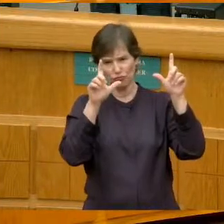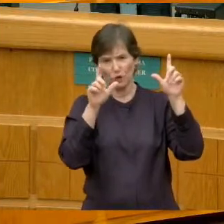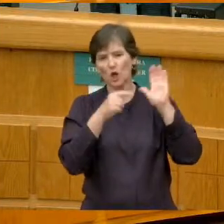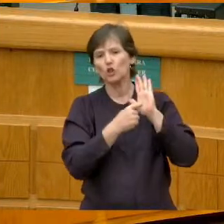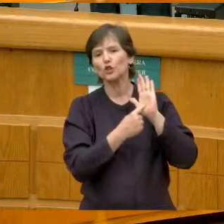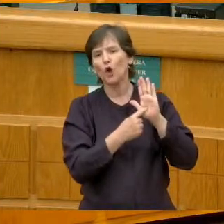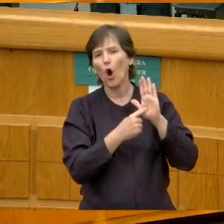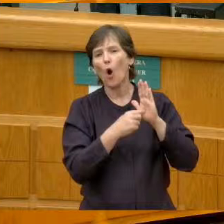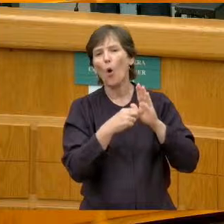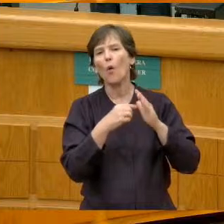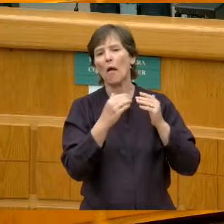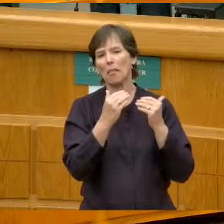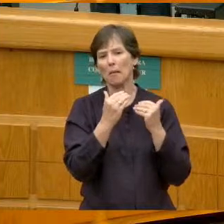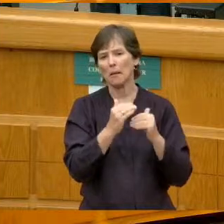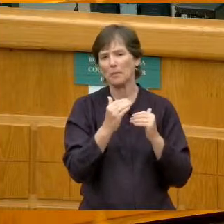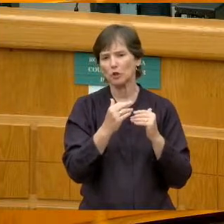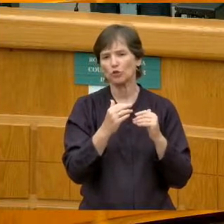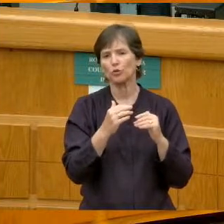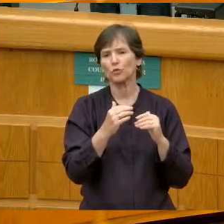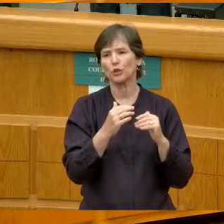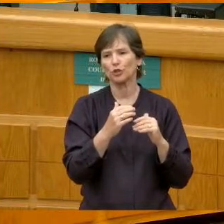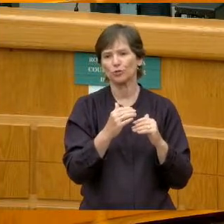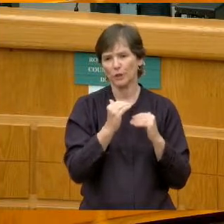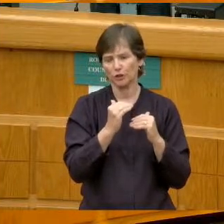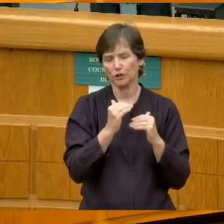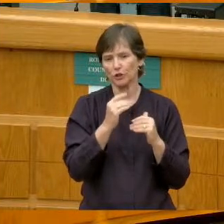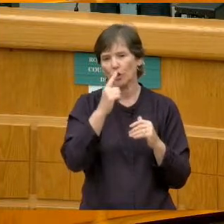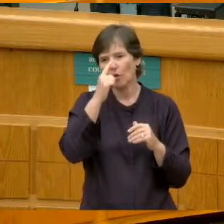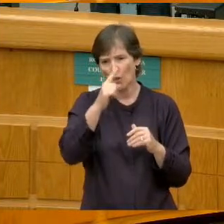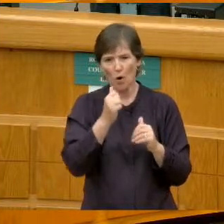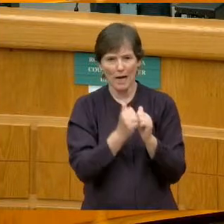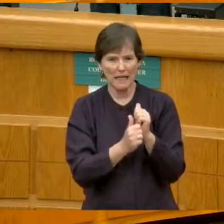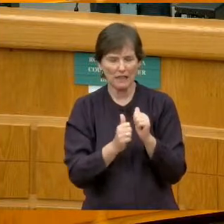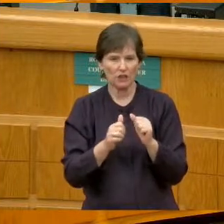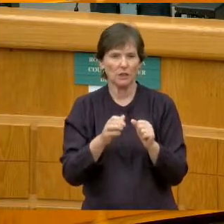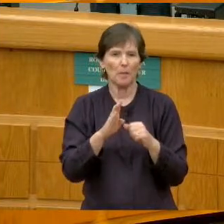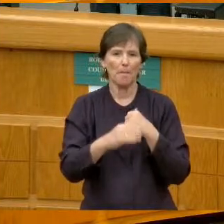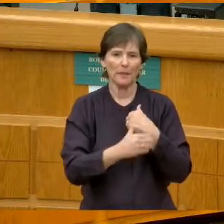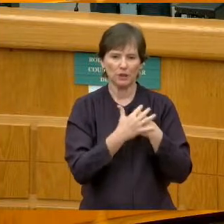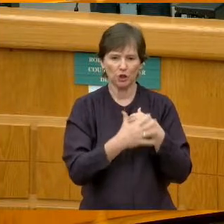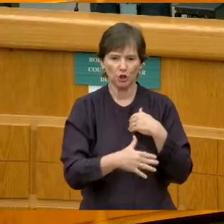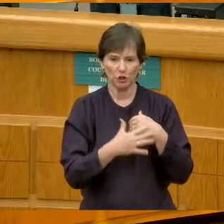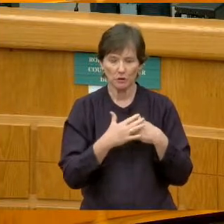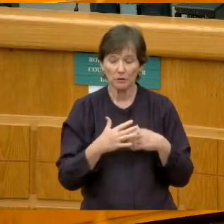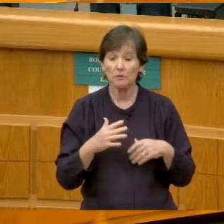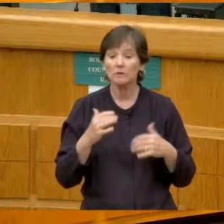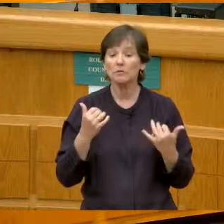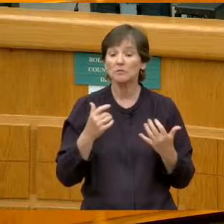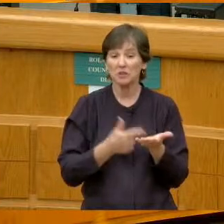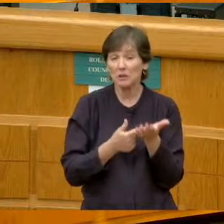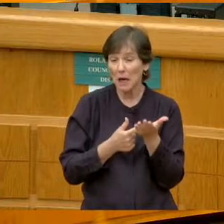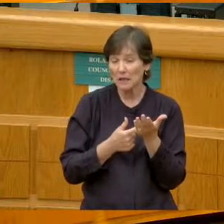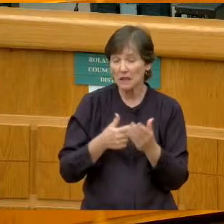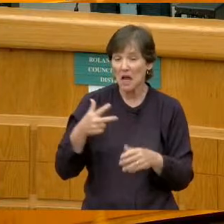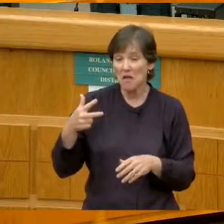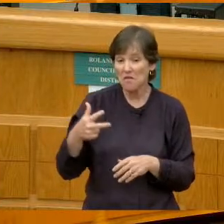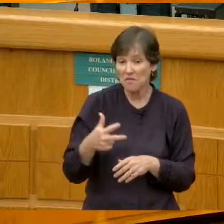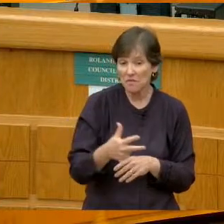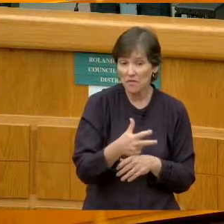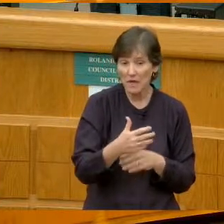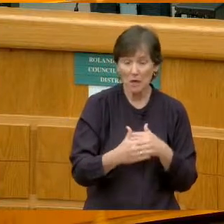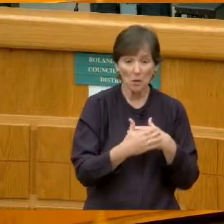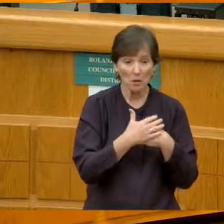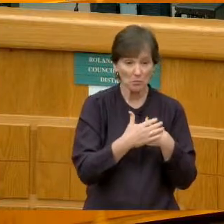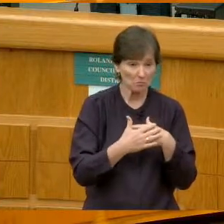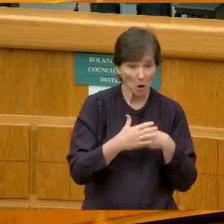each one of those beach areas. So when it comes to vehicle access, can I drive my car on the beach? On either beaches, whether